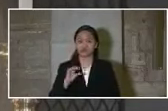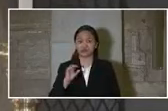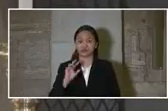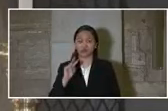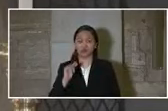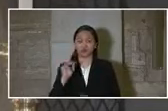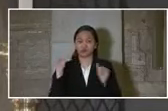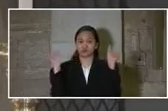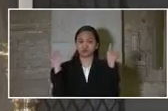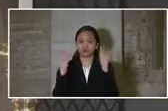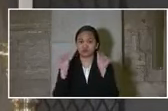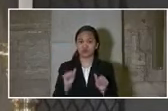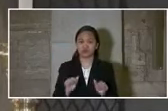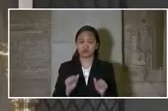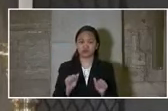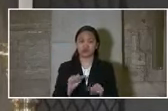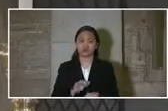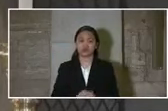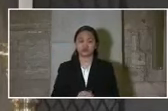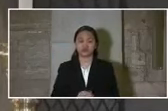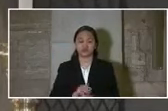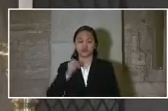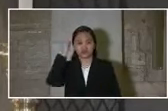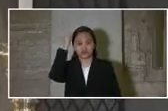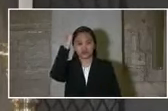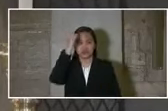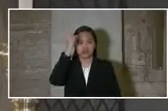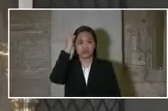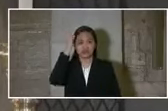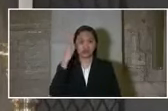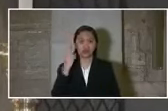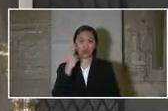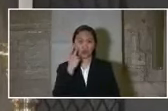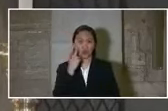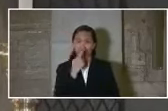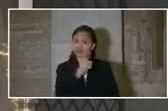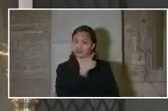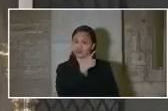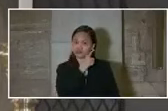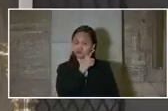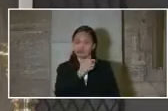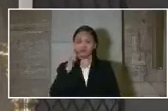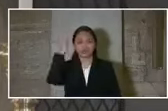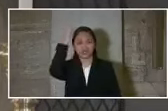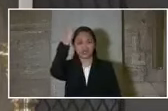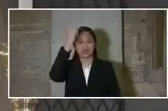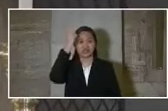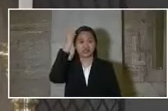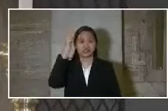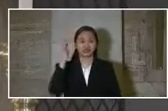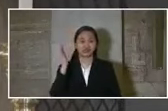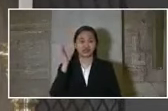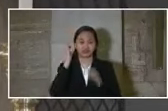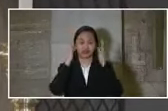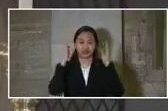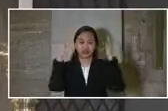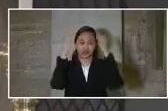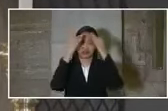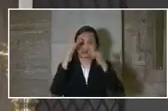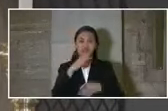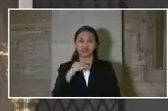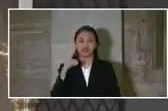see the image of Santa Rosa de Lima, of Saint Francis of Assisi, and Saint